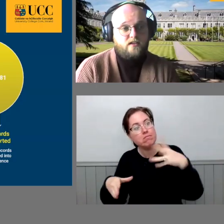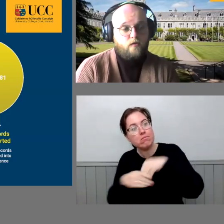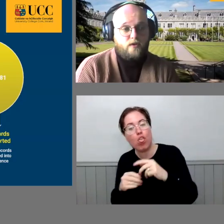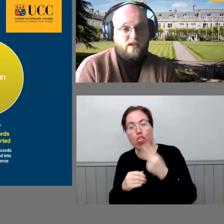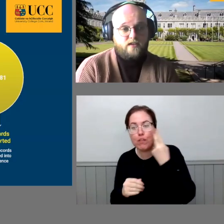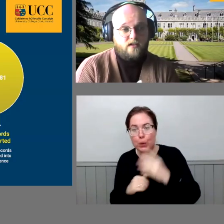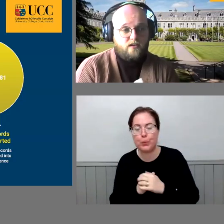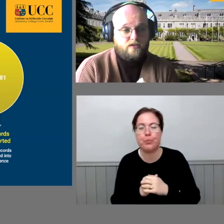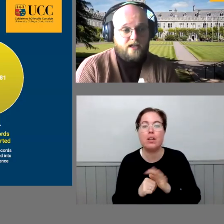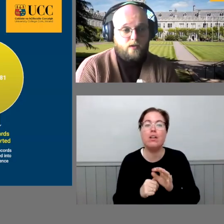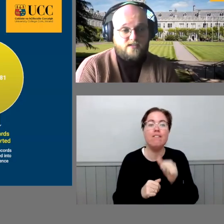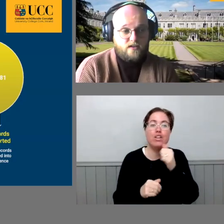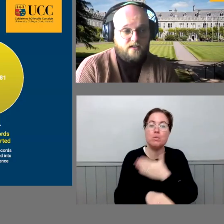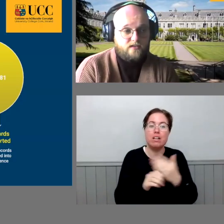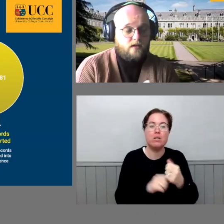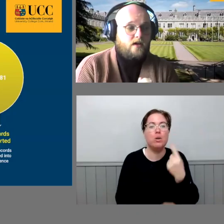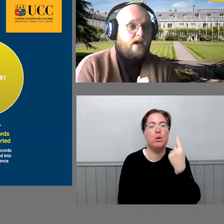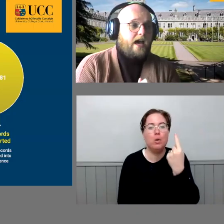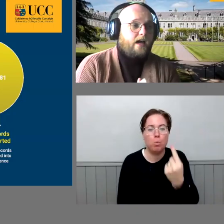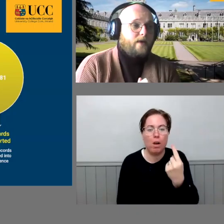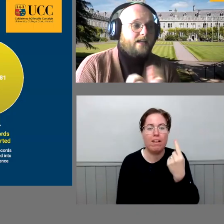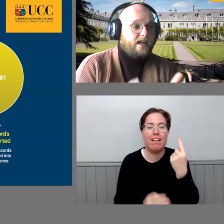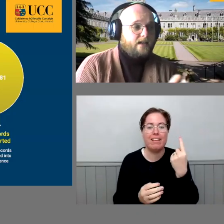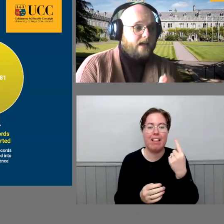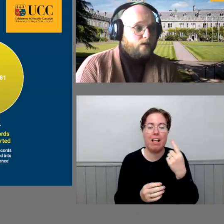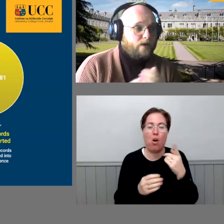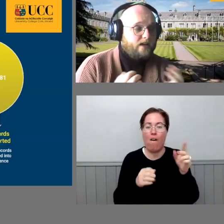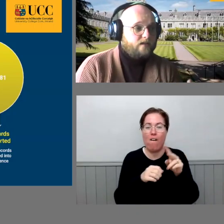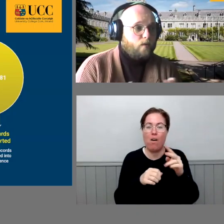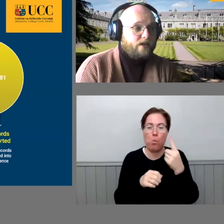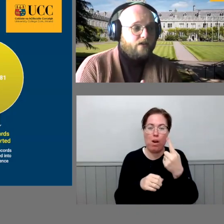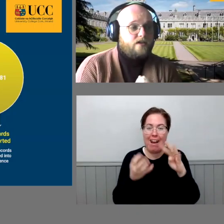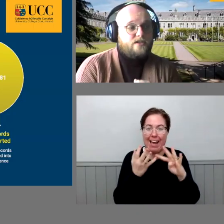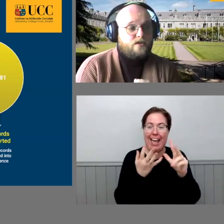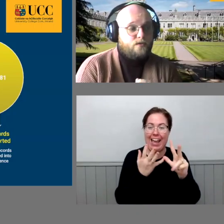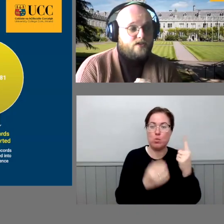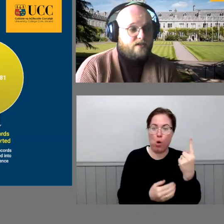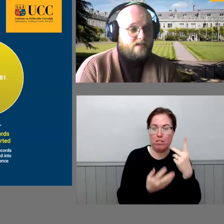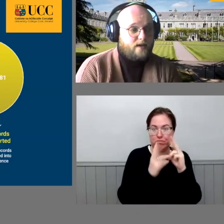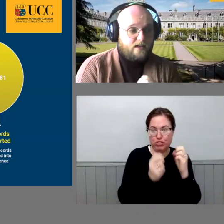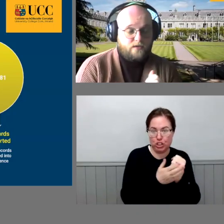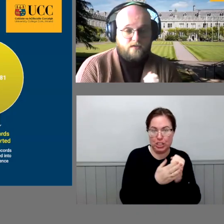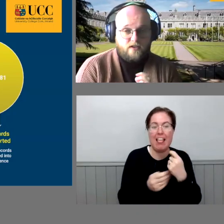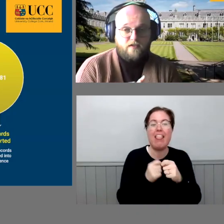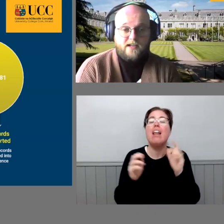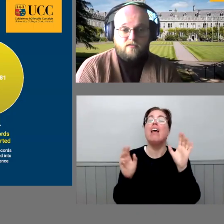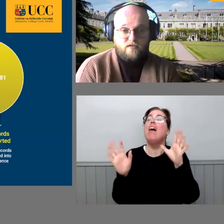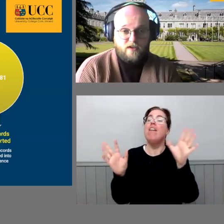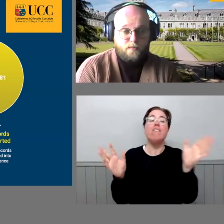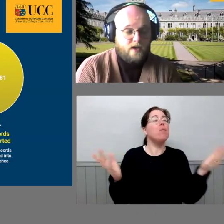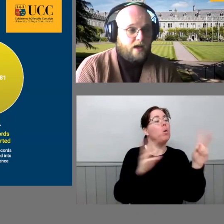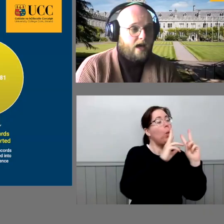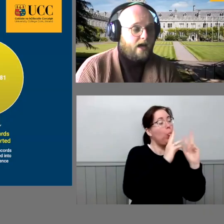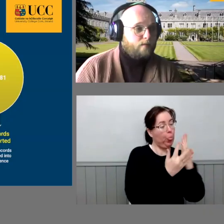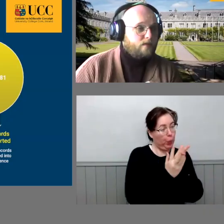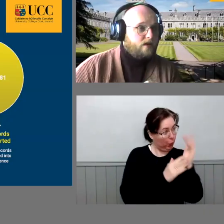So we started off with 1,981 studies. At the end, then we ended up with 32 studies being included for the final